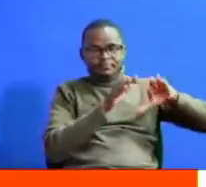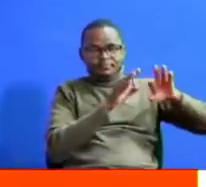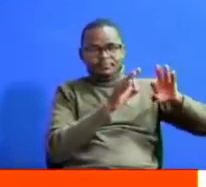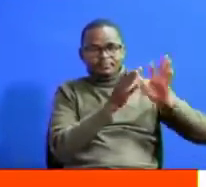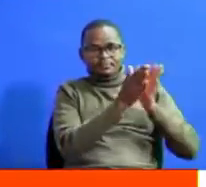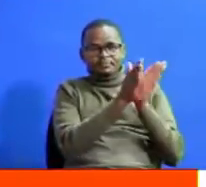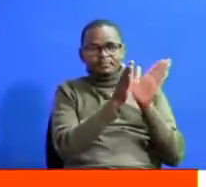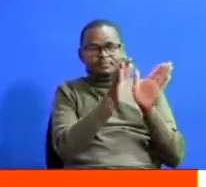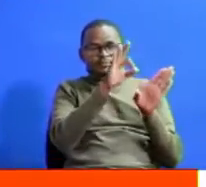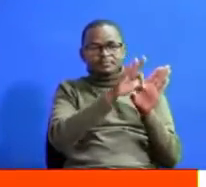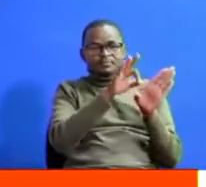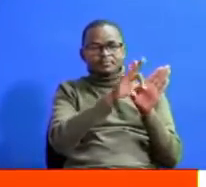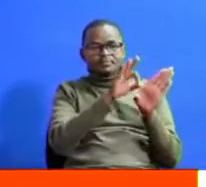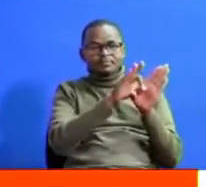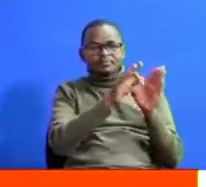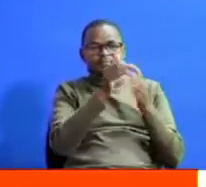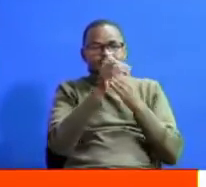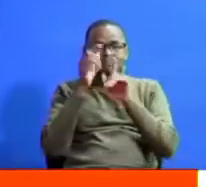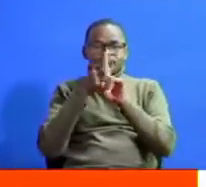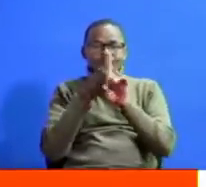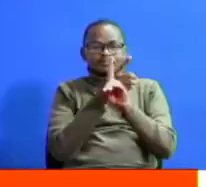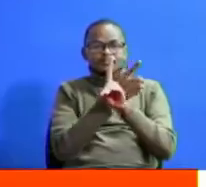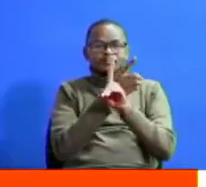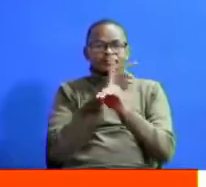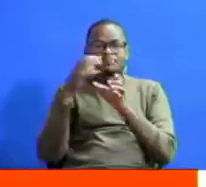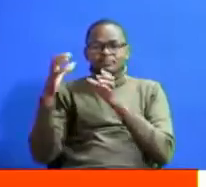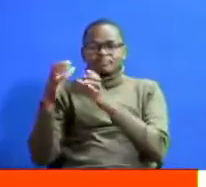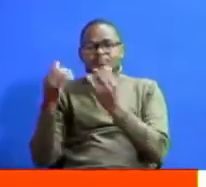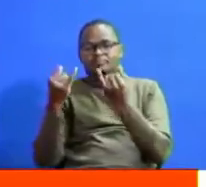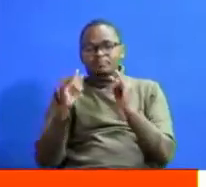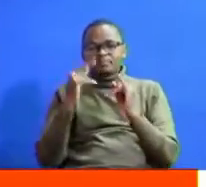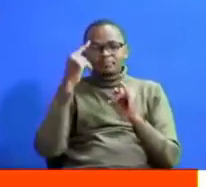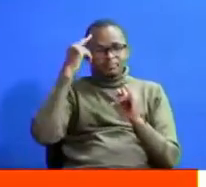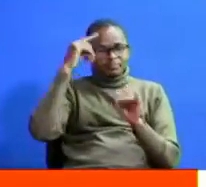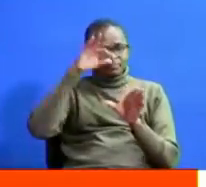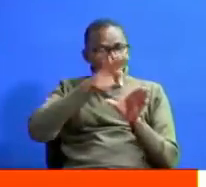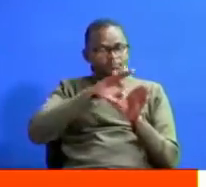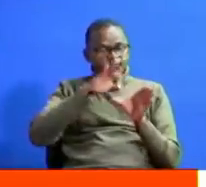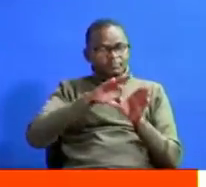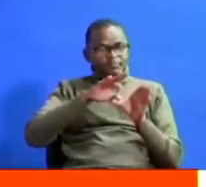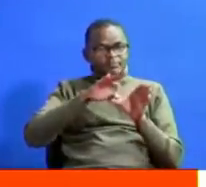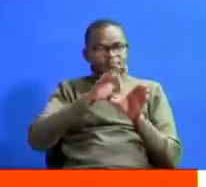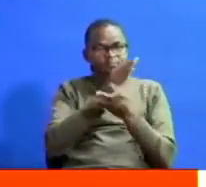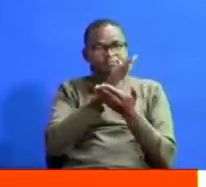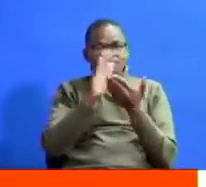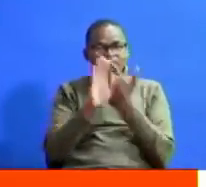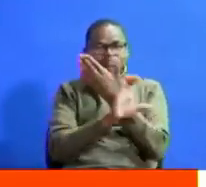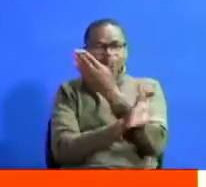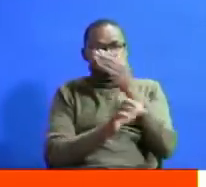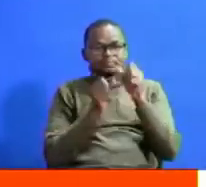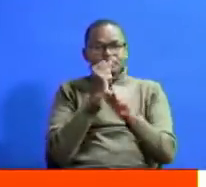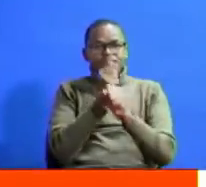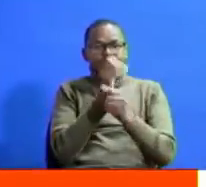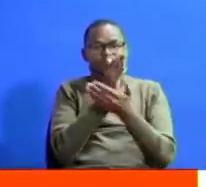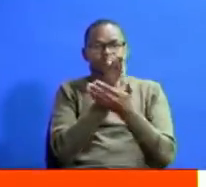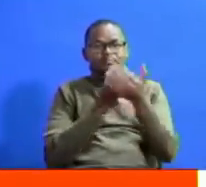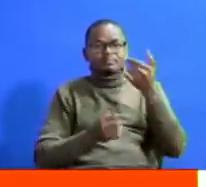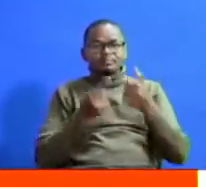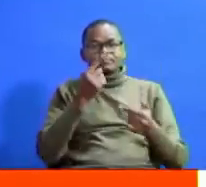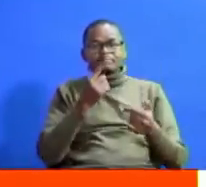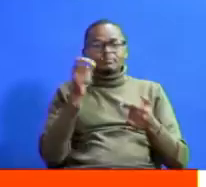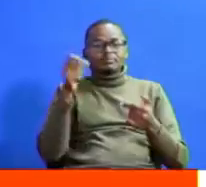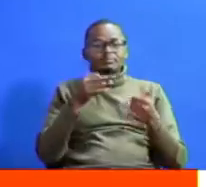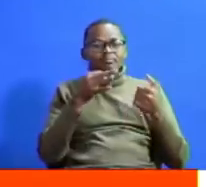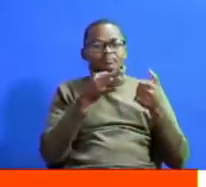general elections as leaders from different parties are marshalling for votes in every part of the country to ensure victory come